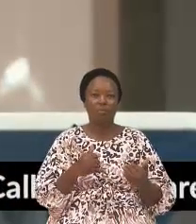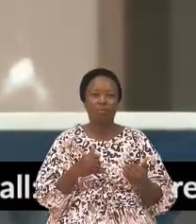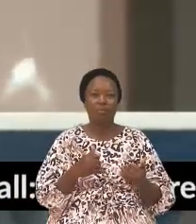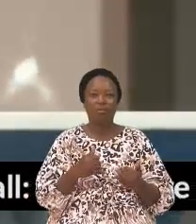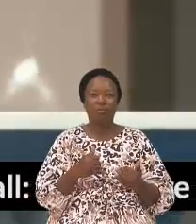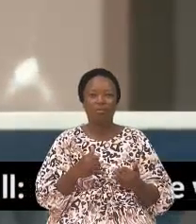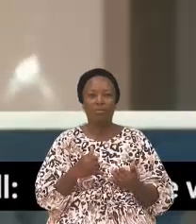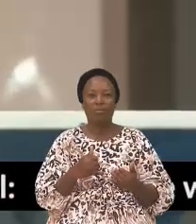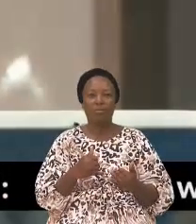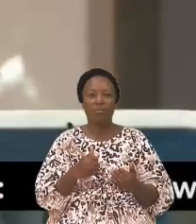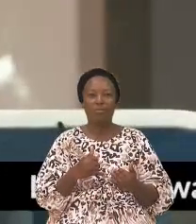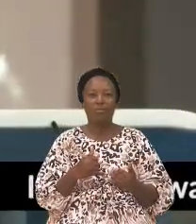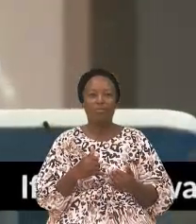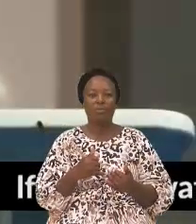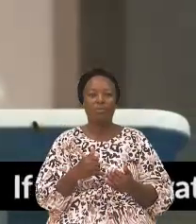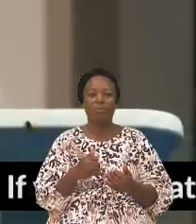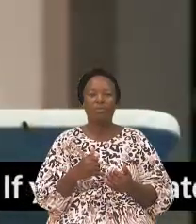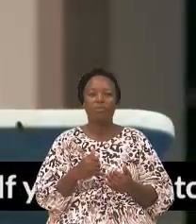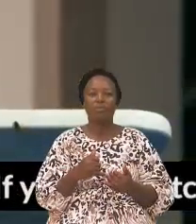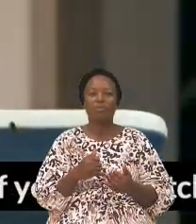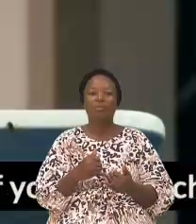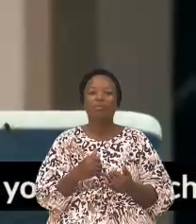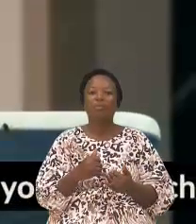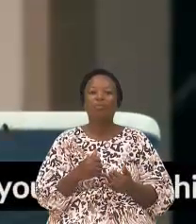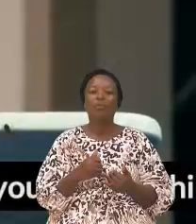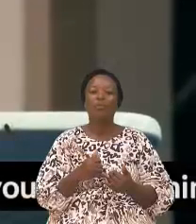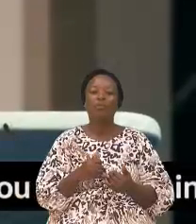We can stand up now.